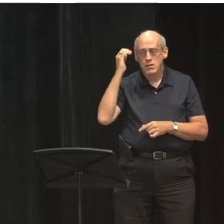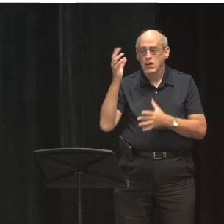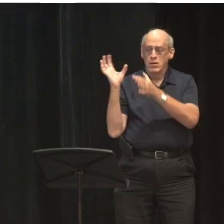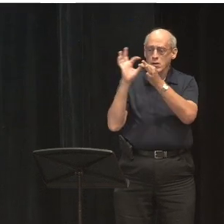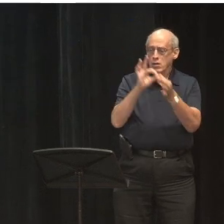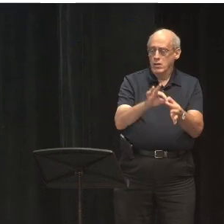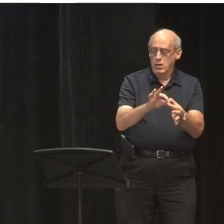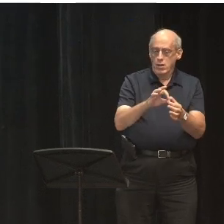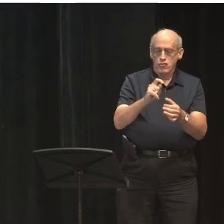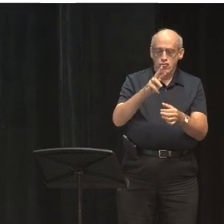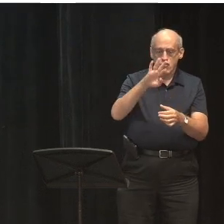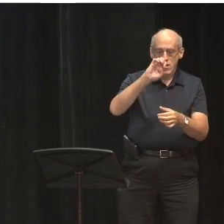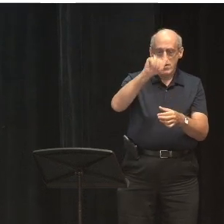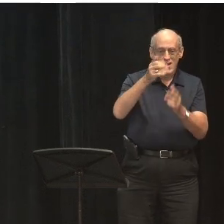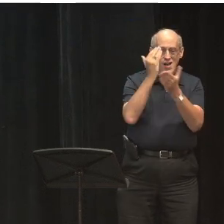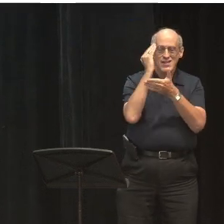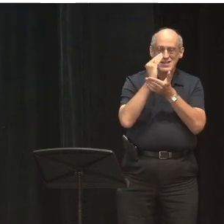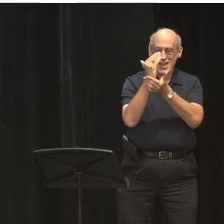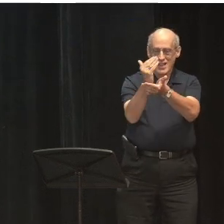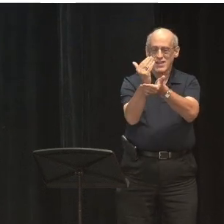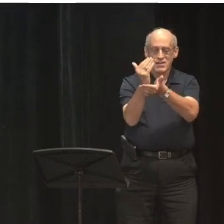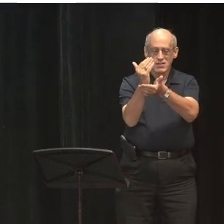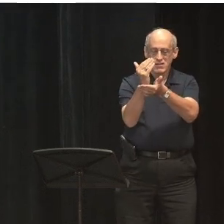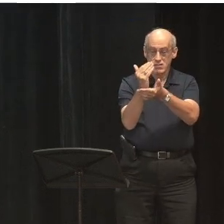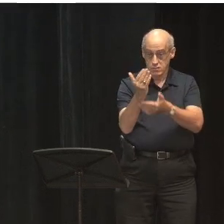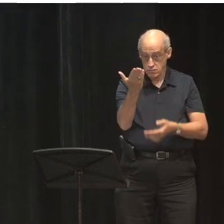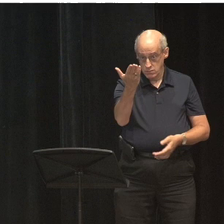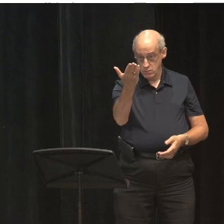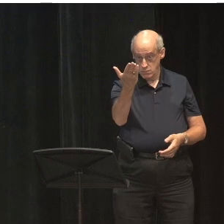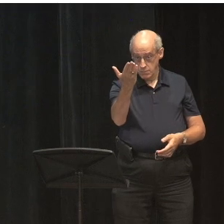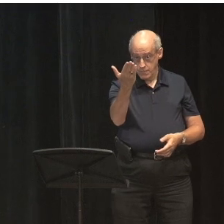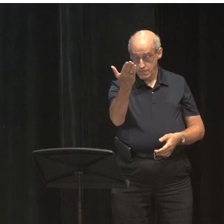affiliated with Tribeca Sailing. David?